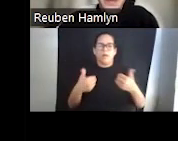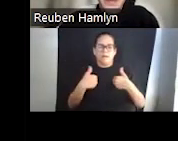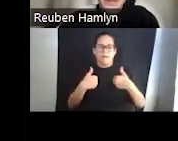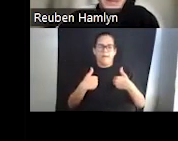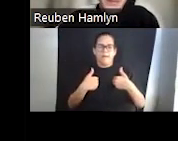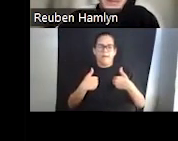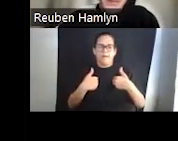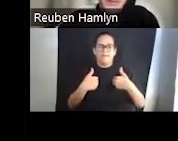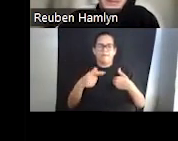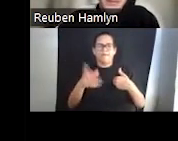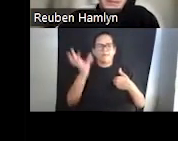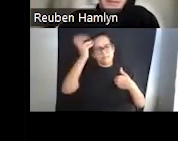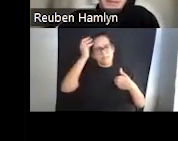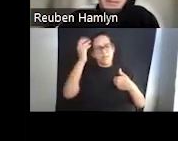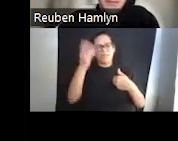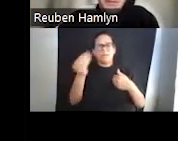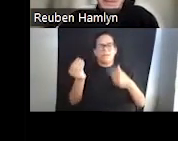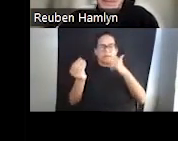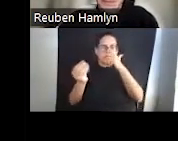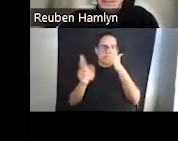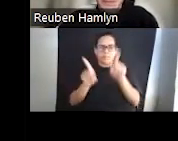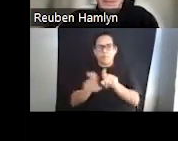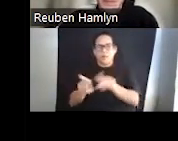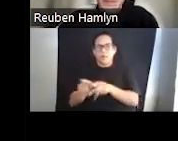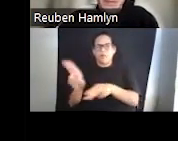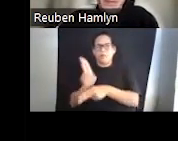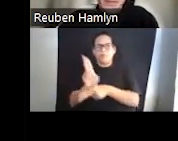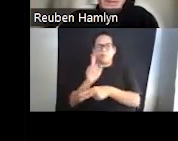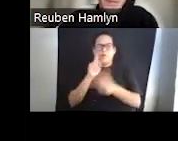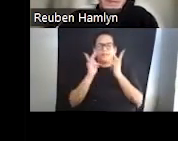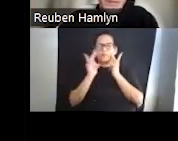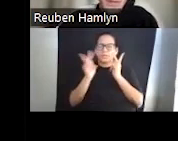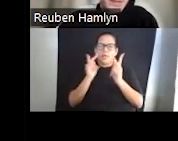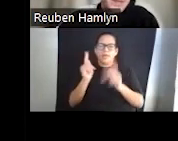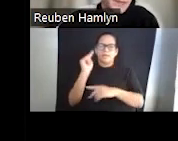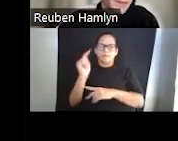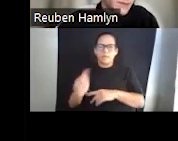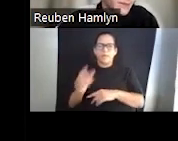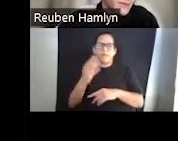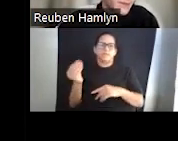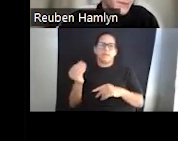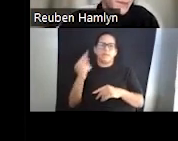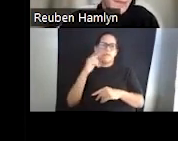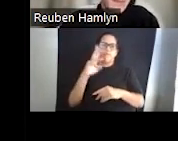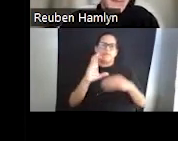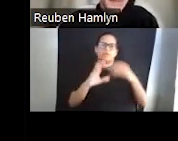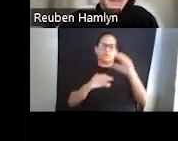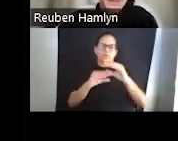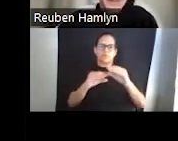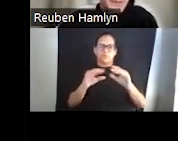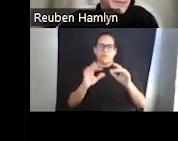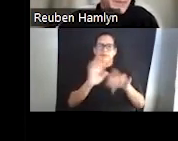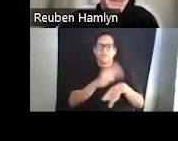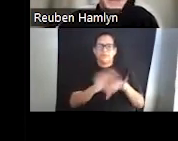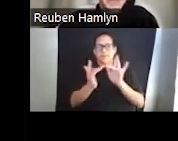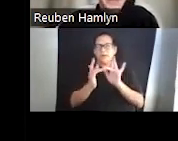these considerations and as well a bit more on the use for visualizing testimonies and for reconstructing sites as